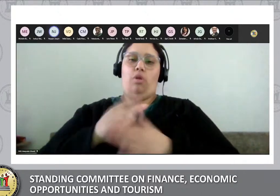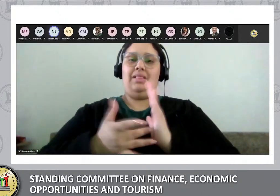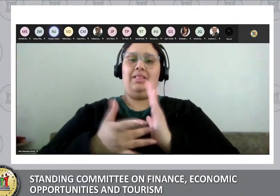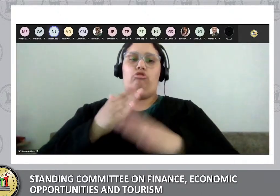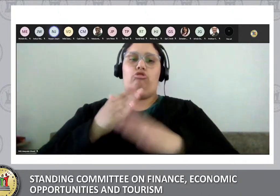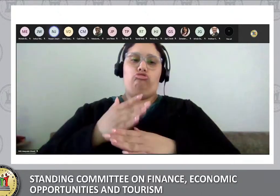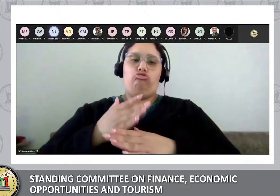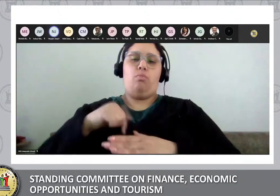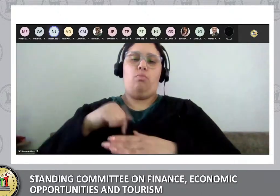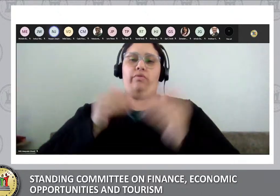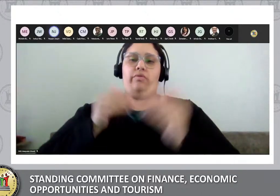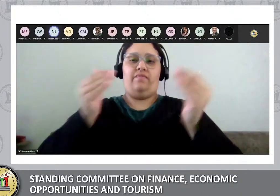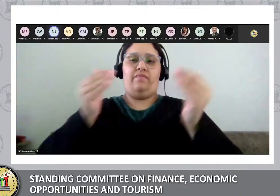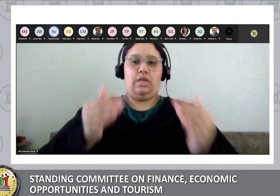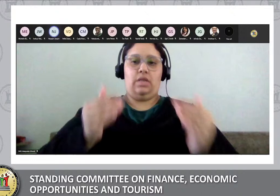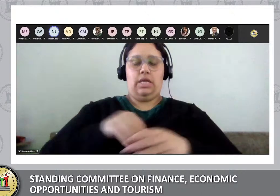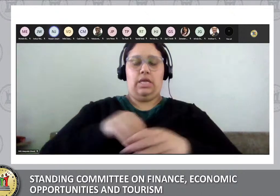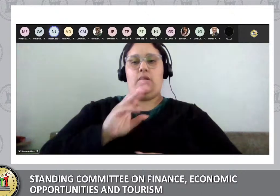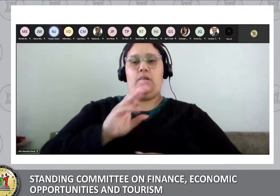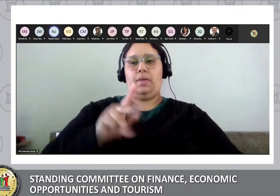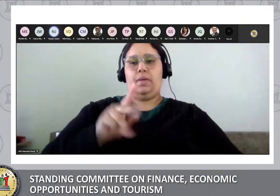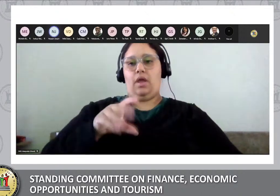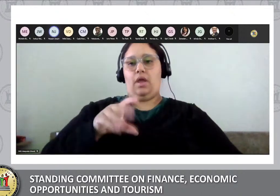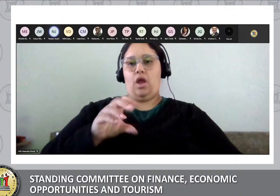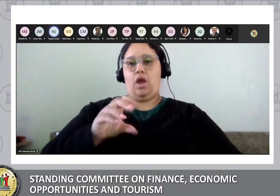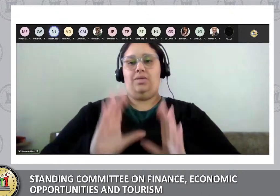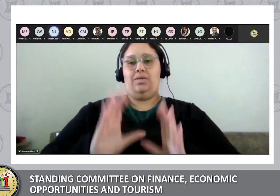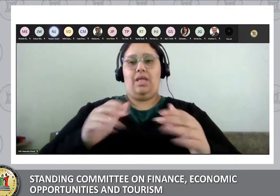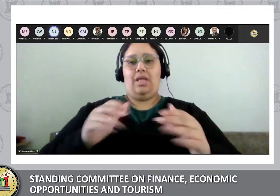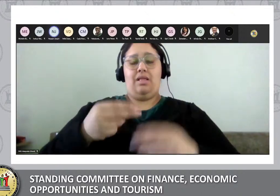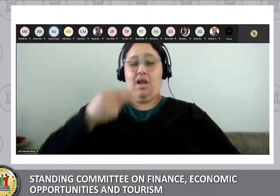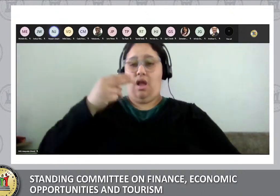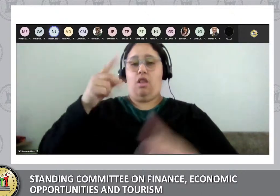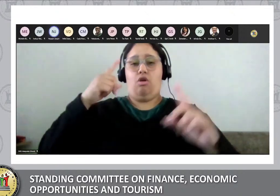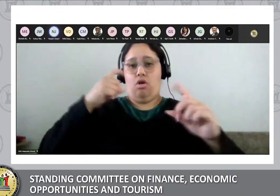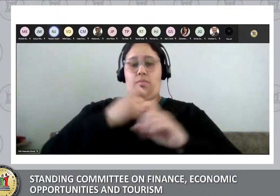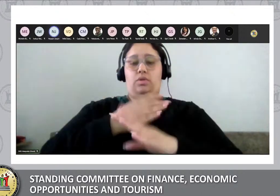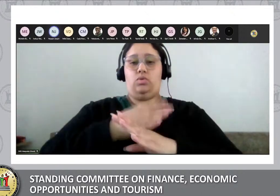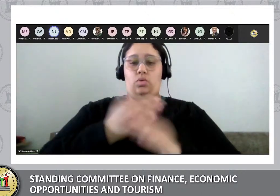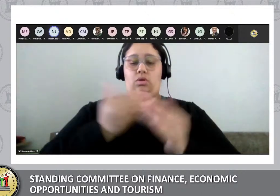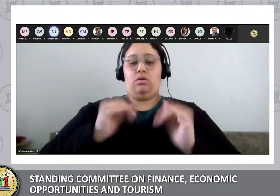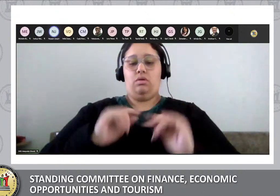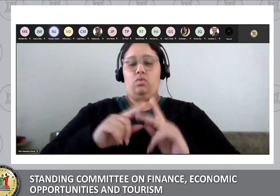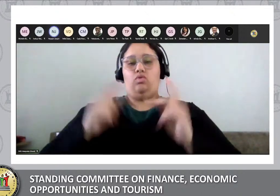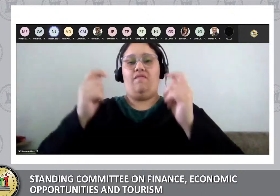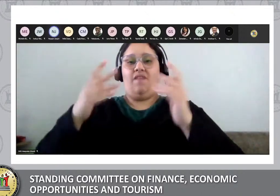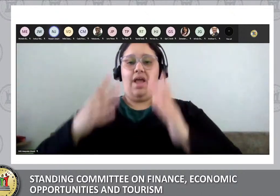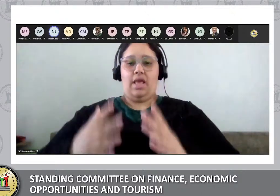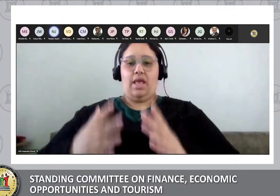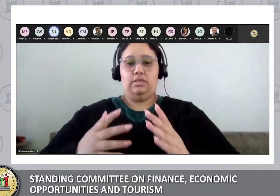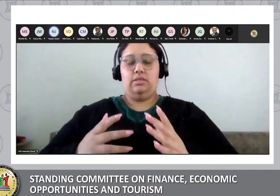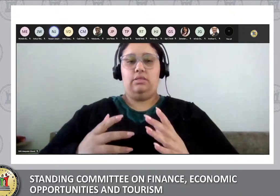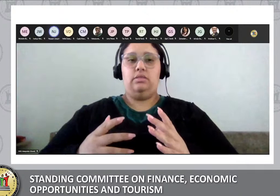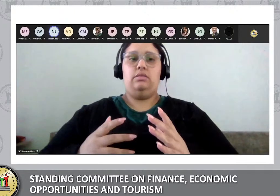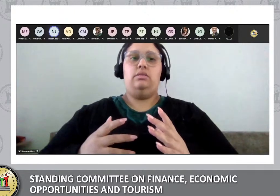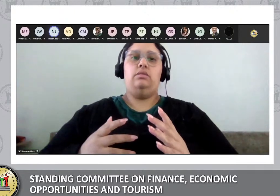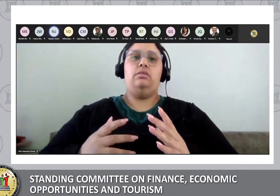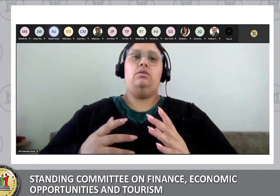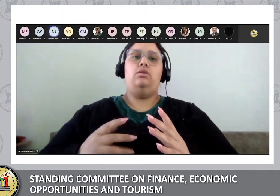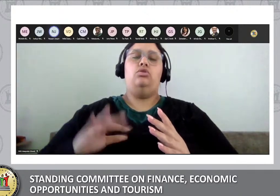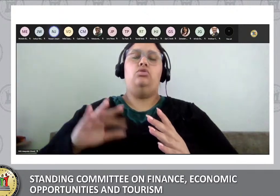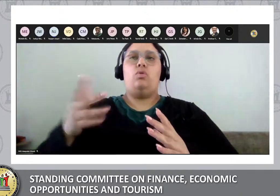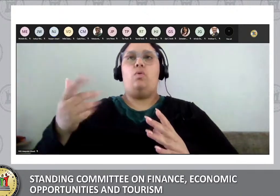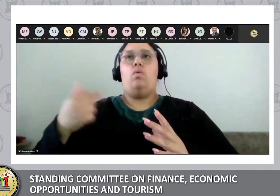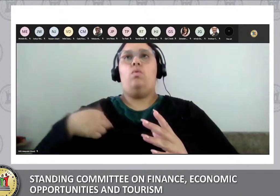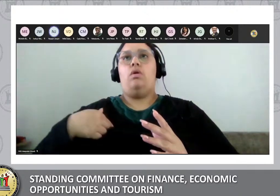we facilitated in the BPO sector. Again, very highly complex work. We also deal with finance. So we